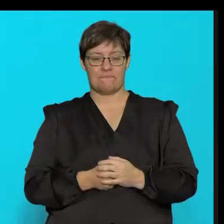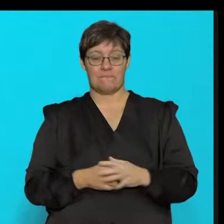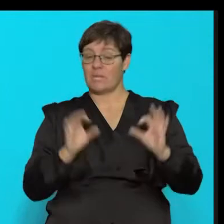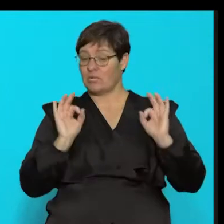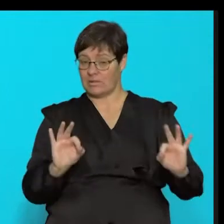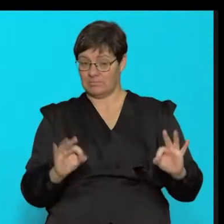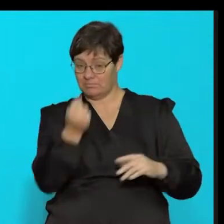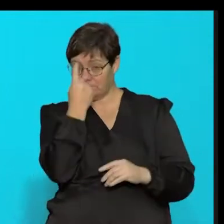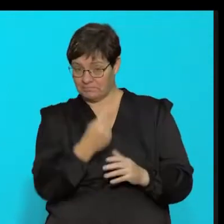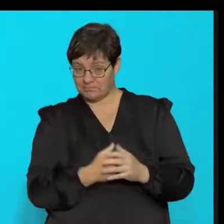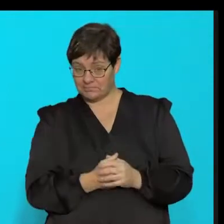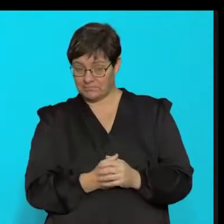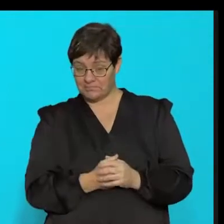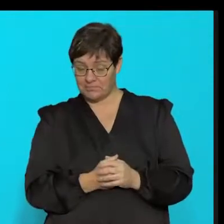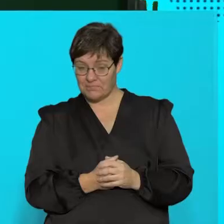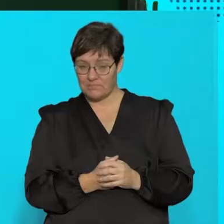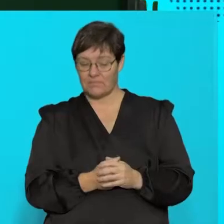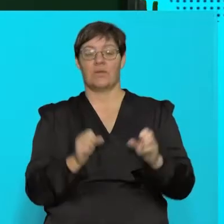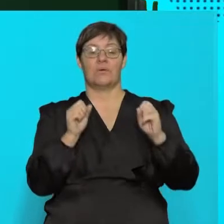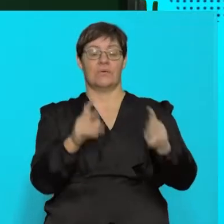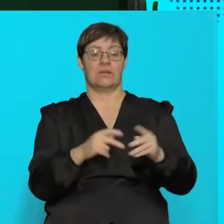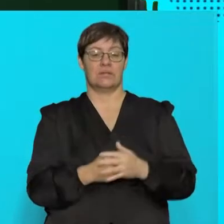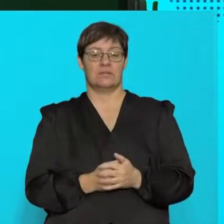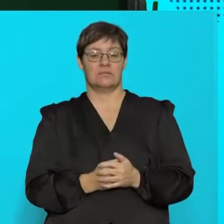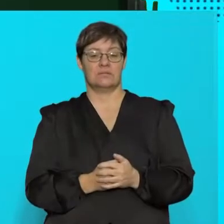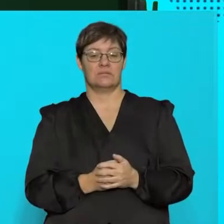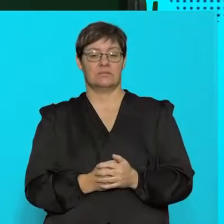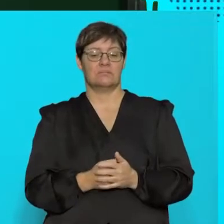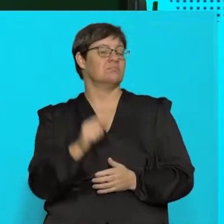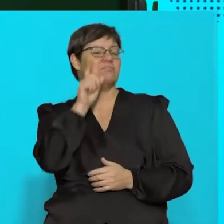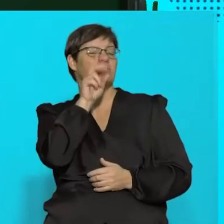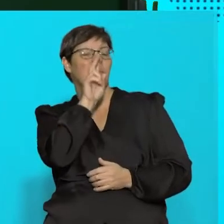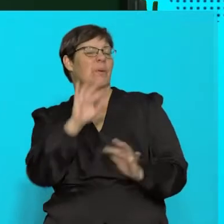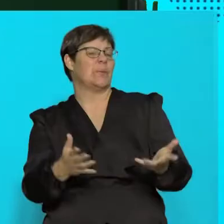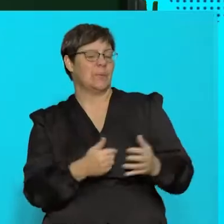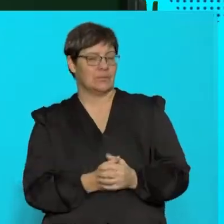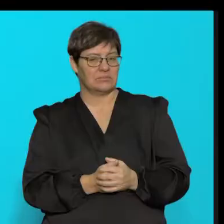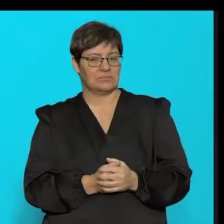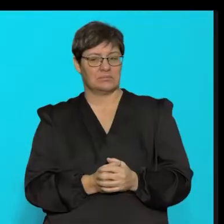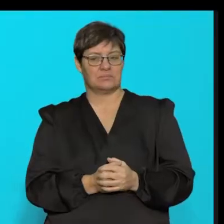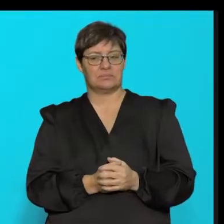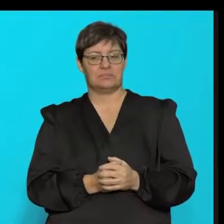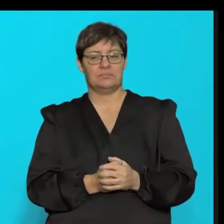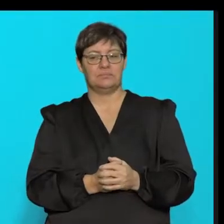create. Fantastic. Are we together? Makes sense? Okay. Let's see what does that look like.